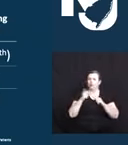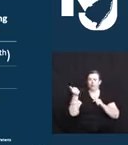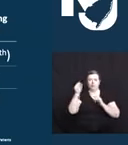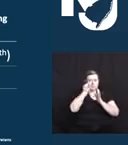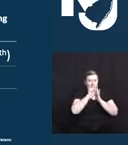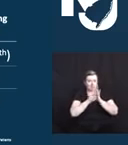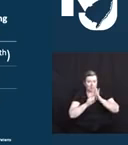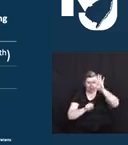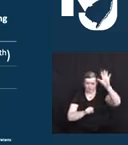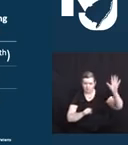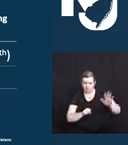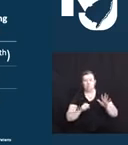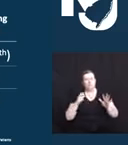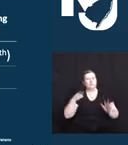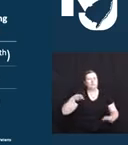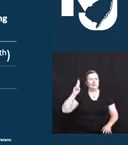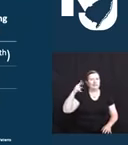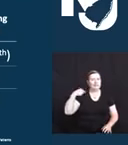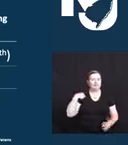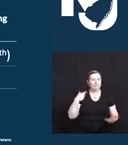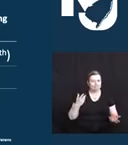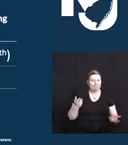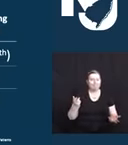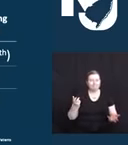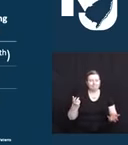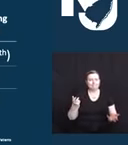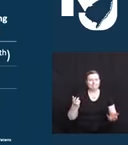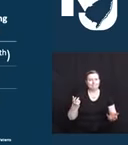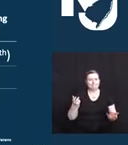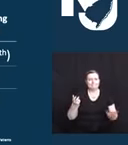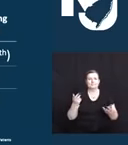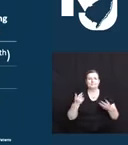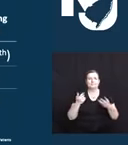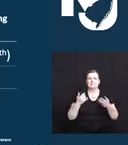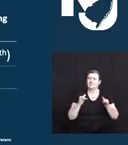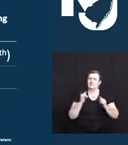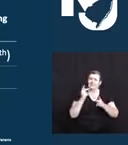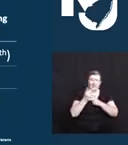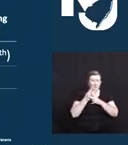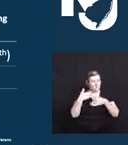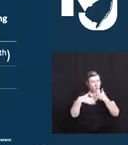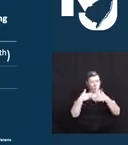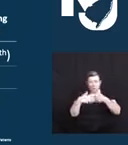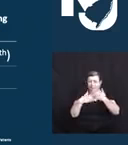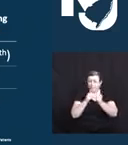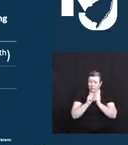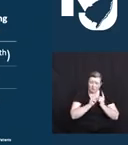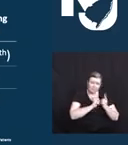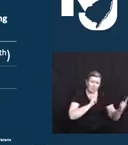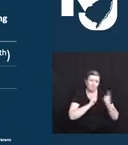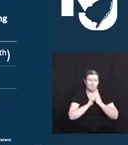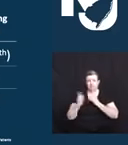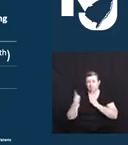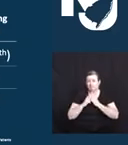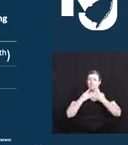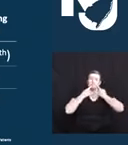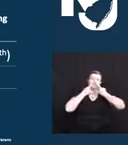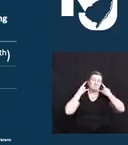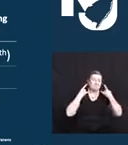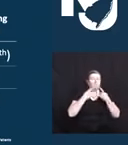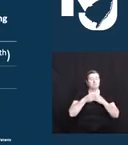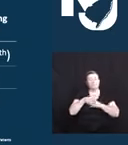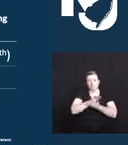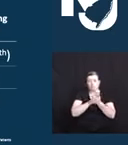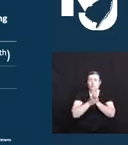states. And this is why we all must keep up with the social distancing, the face coverings, the washing with soap and